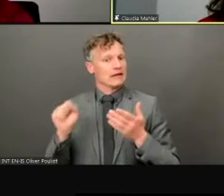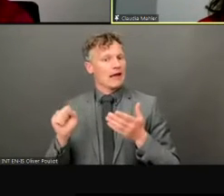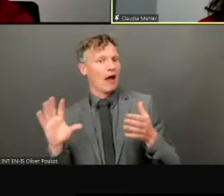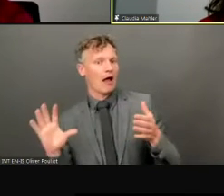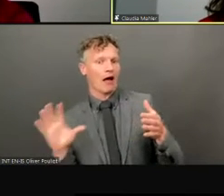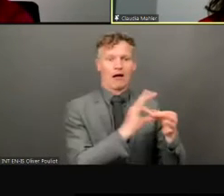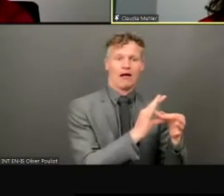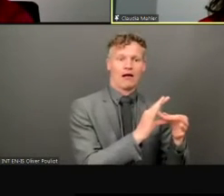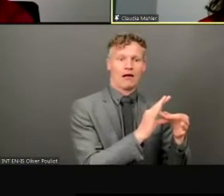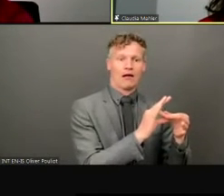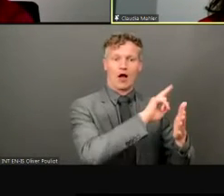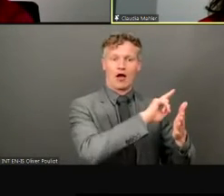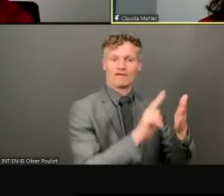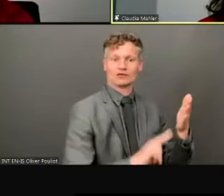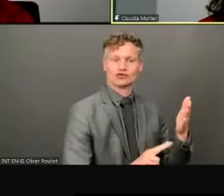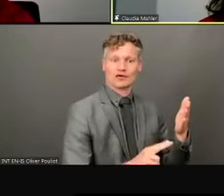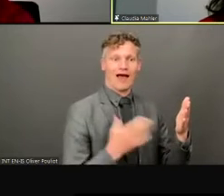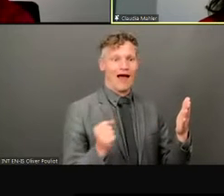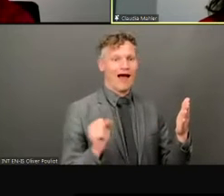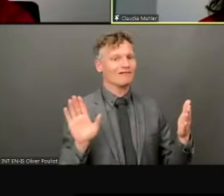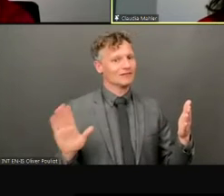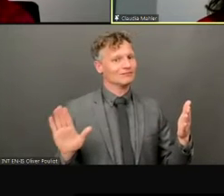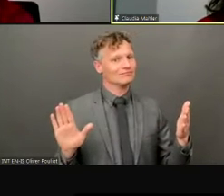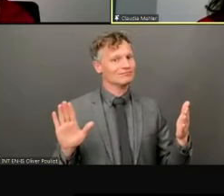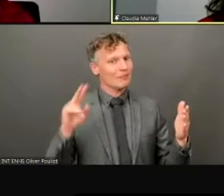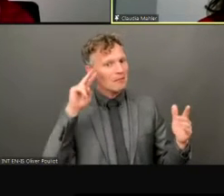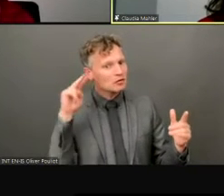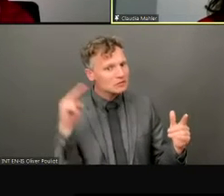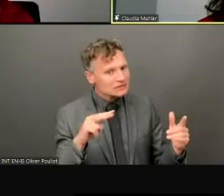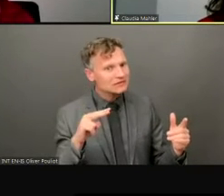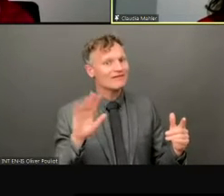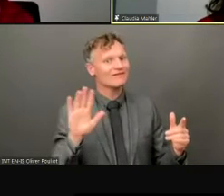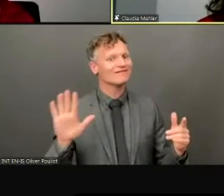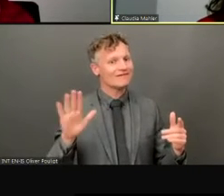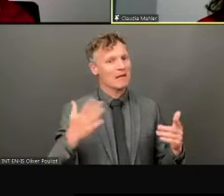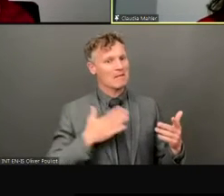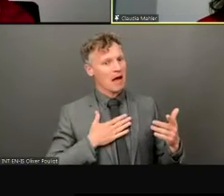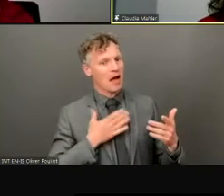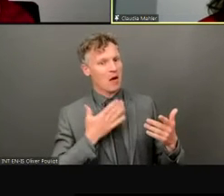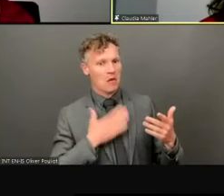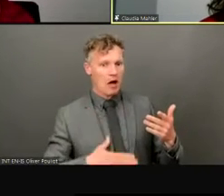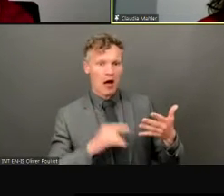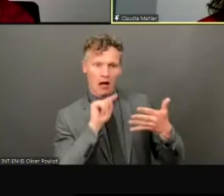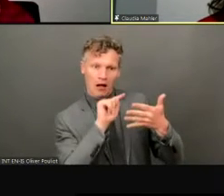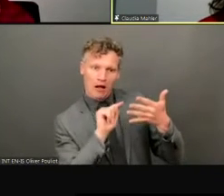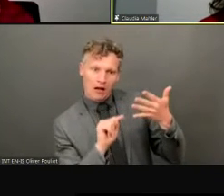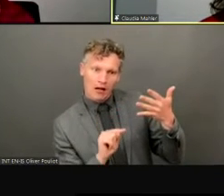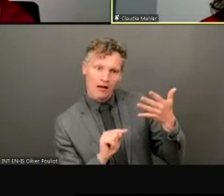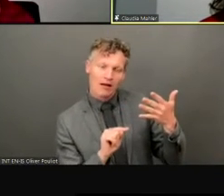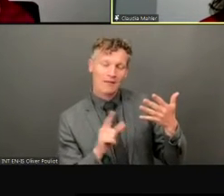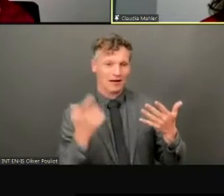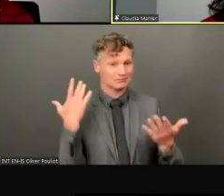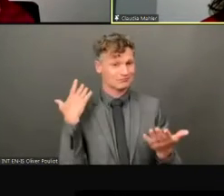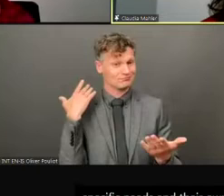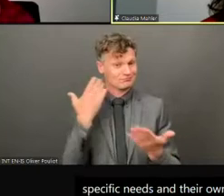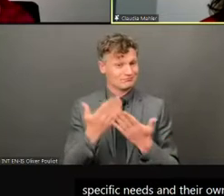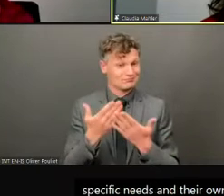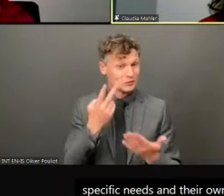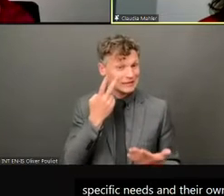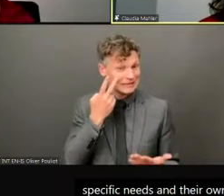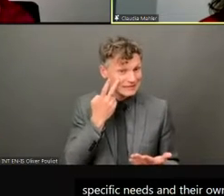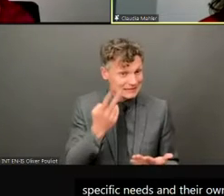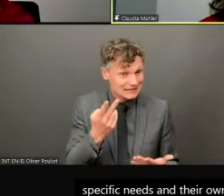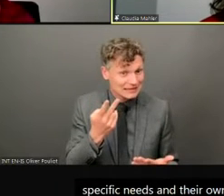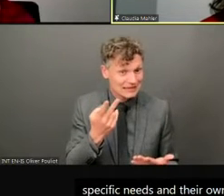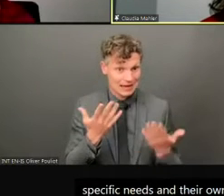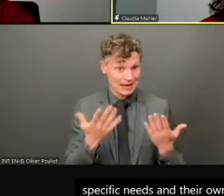specificities, their own needs and their own perspectives. Because what we have seen is, which you already mentioned and which is also spelled